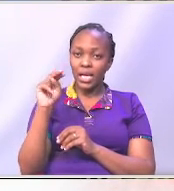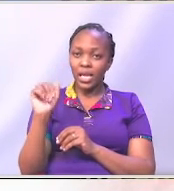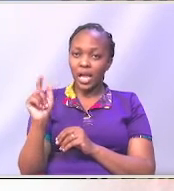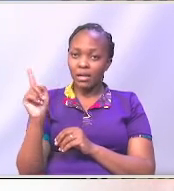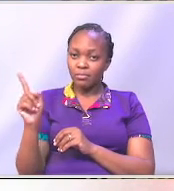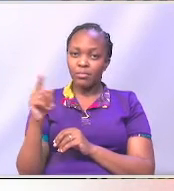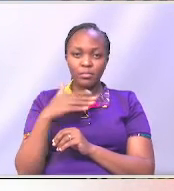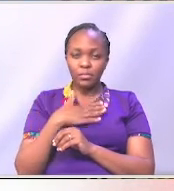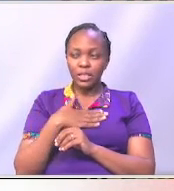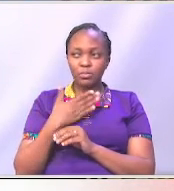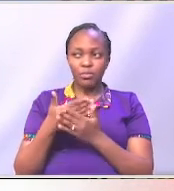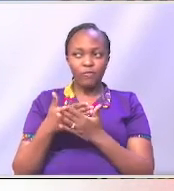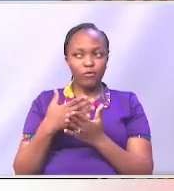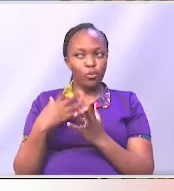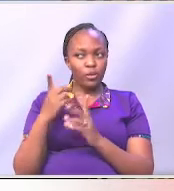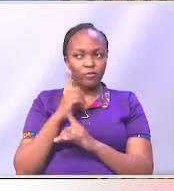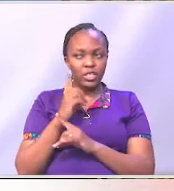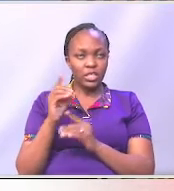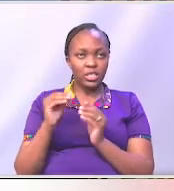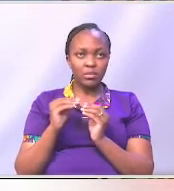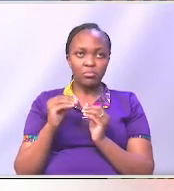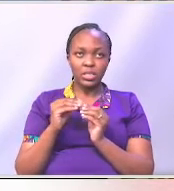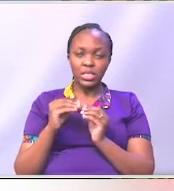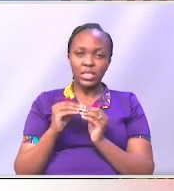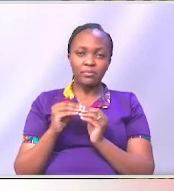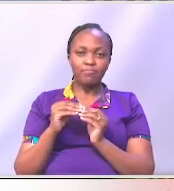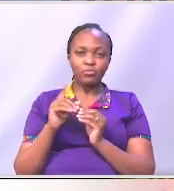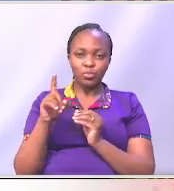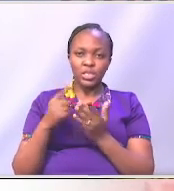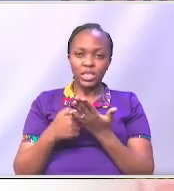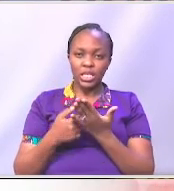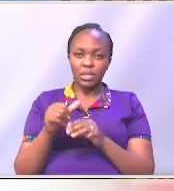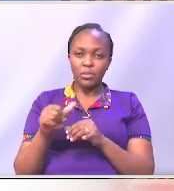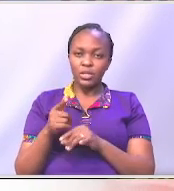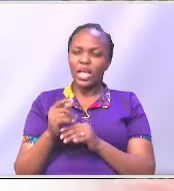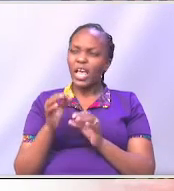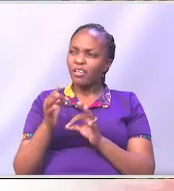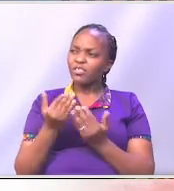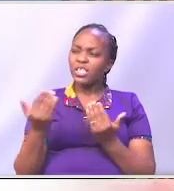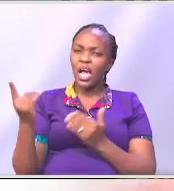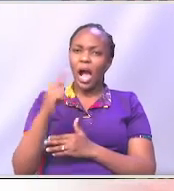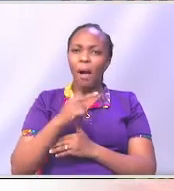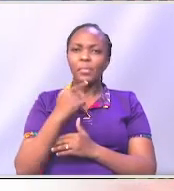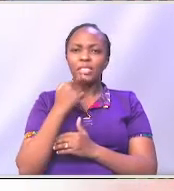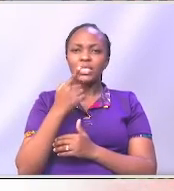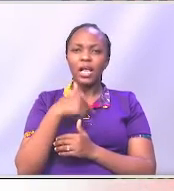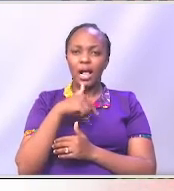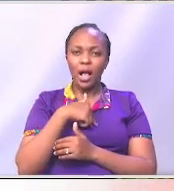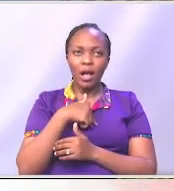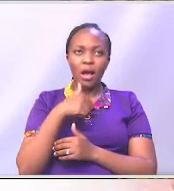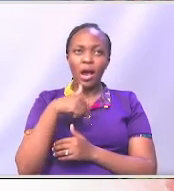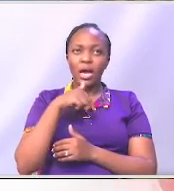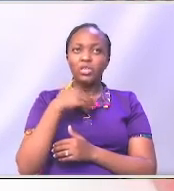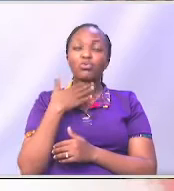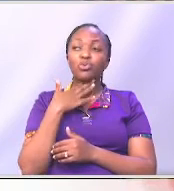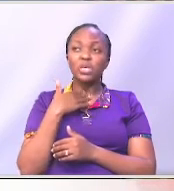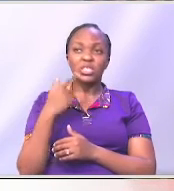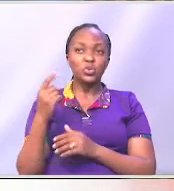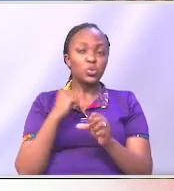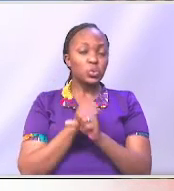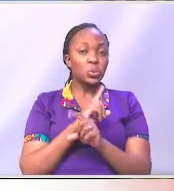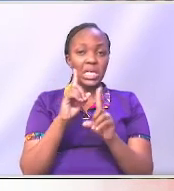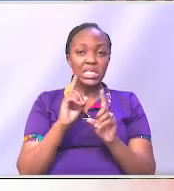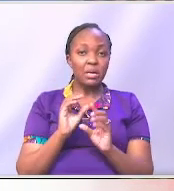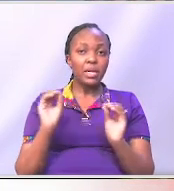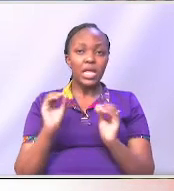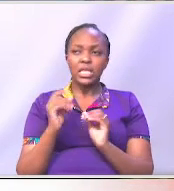they come and tell us we won't sit exams, what shall we do? You know these kids are capable. You see now